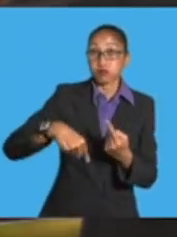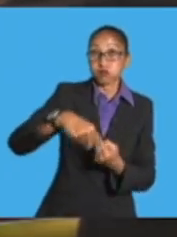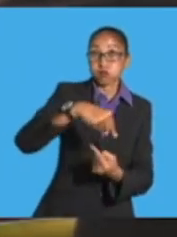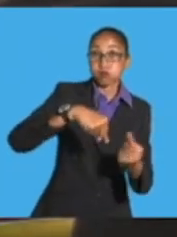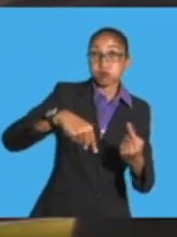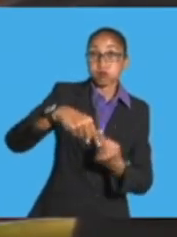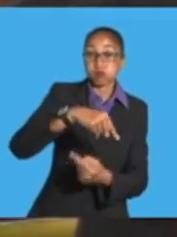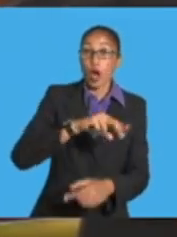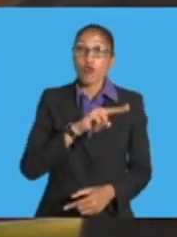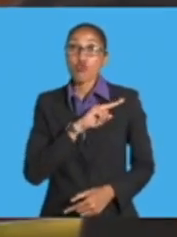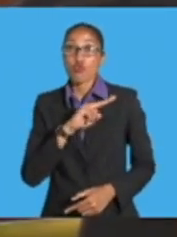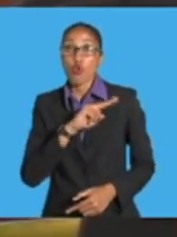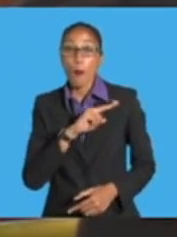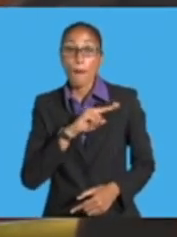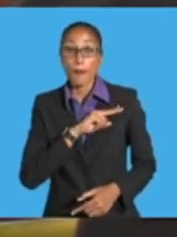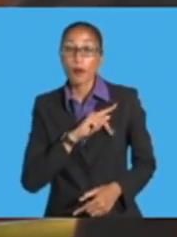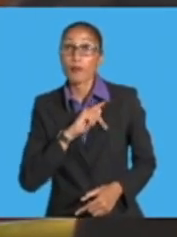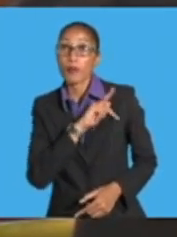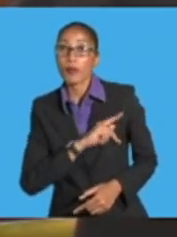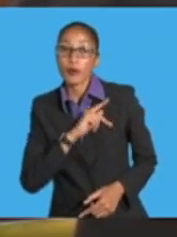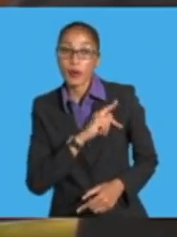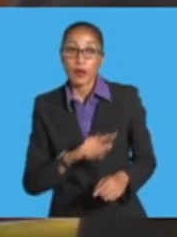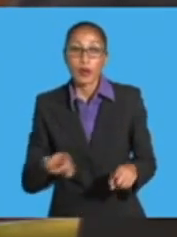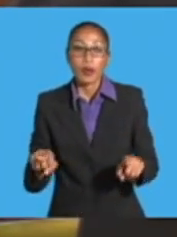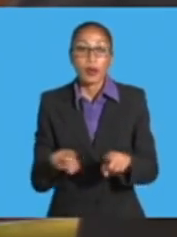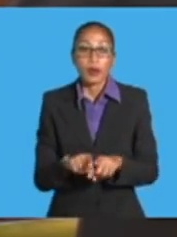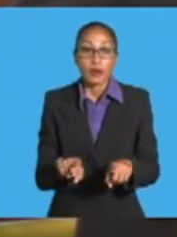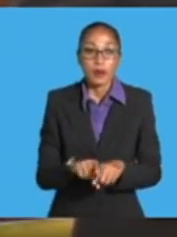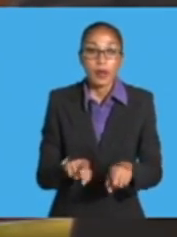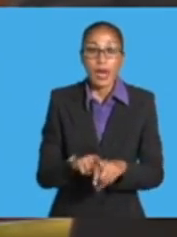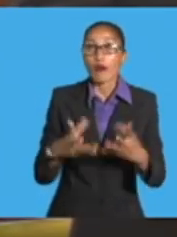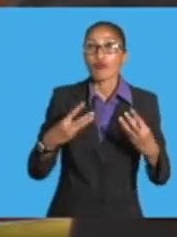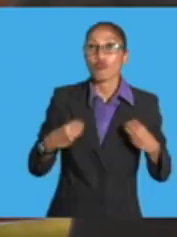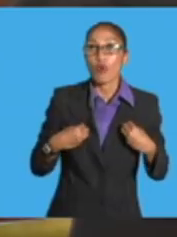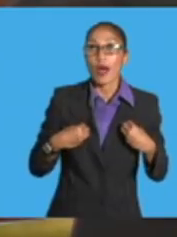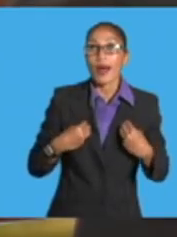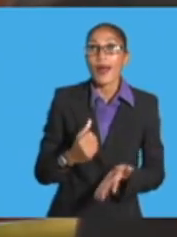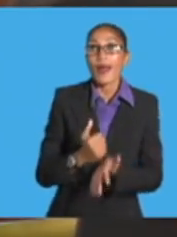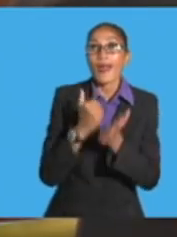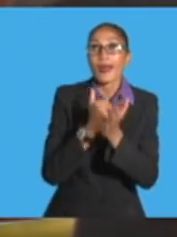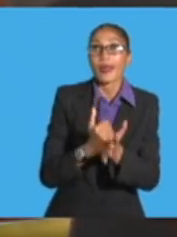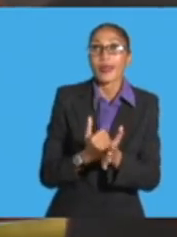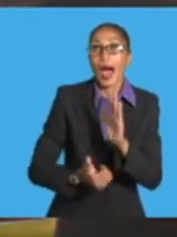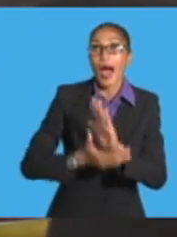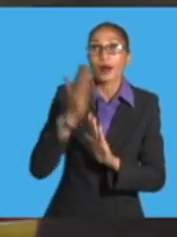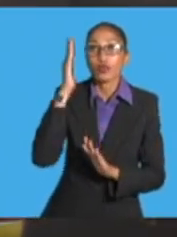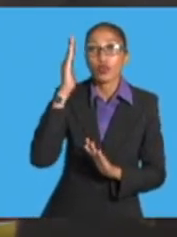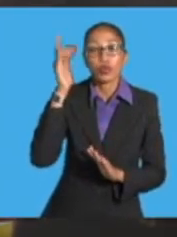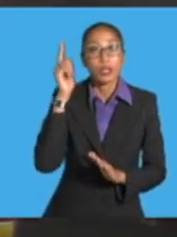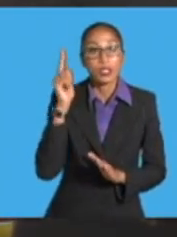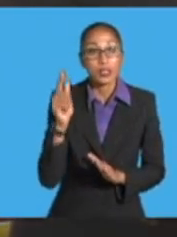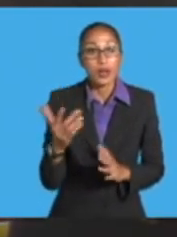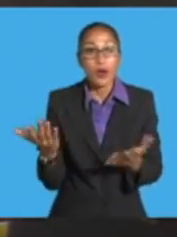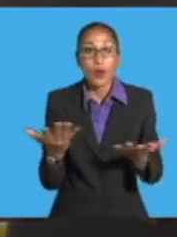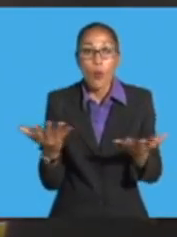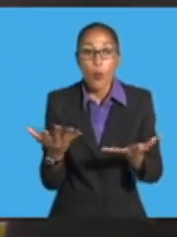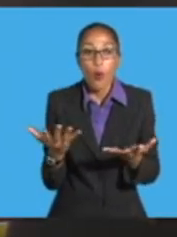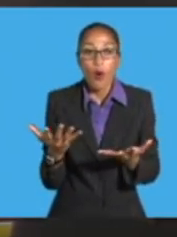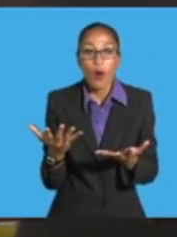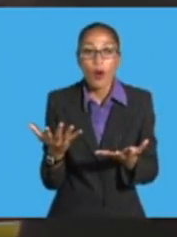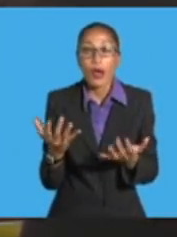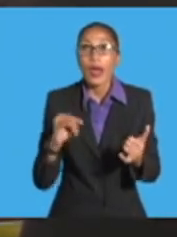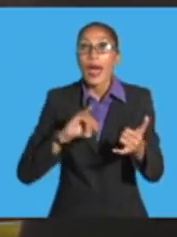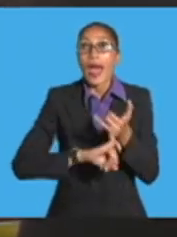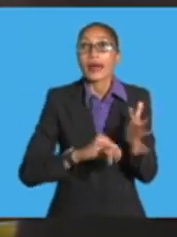naval profession started as a grantee-night secondary school teacher in the then small rural school, namely